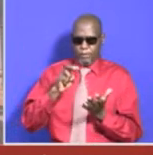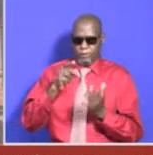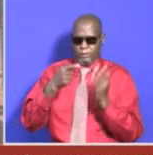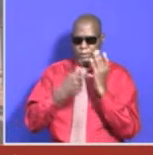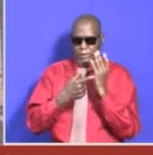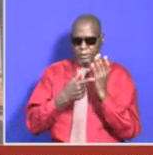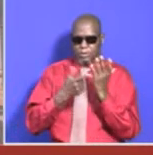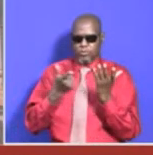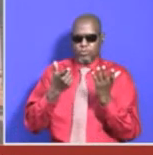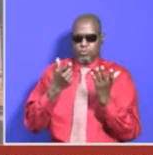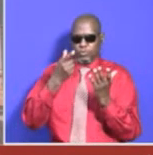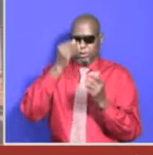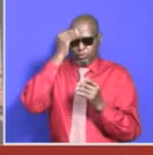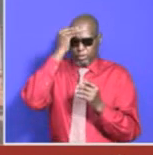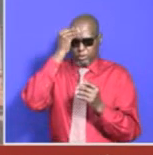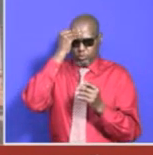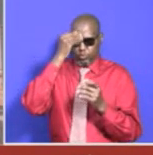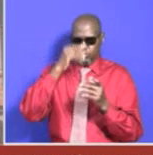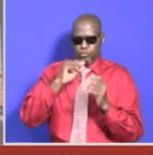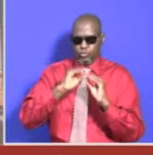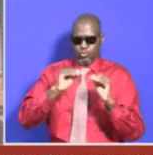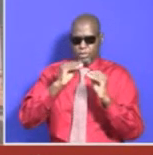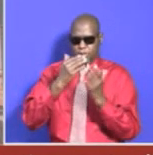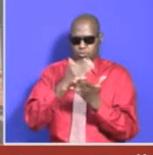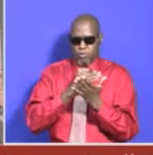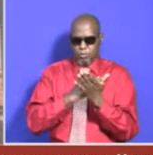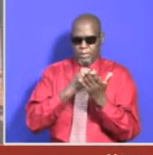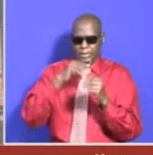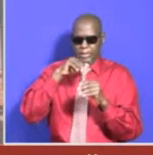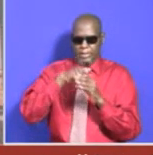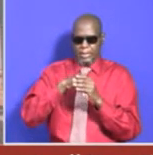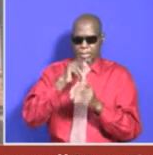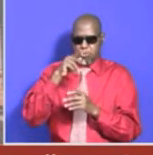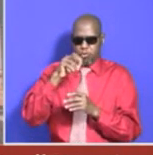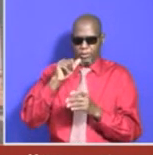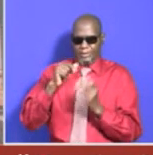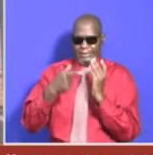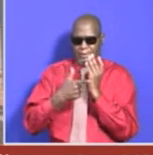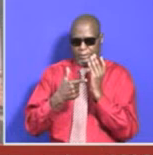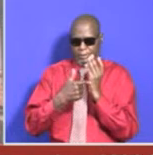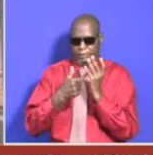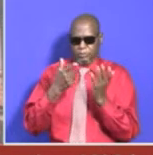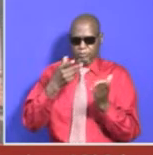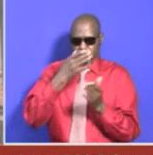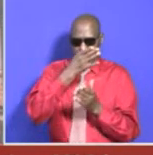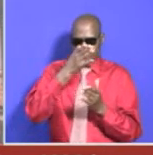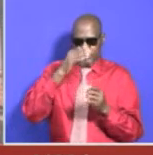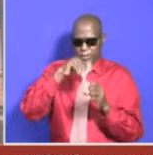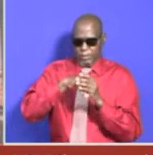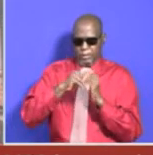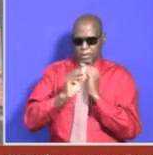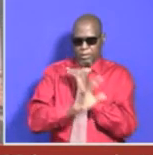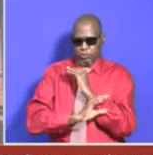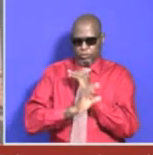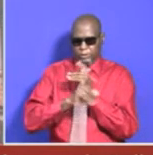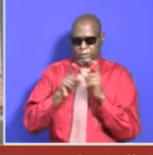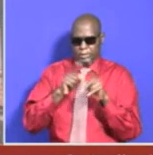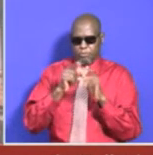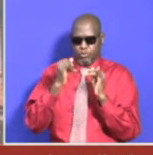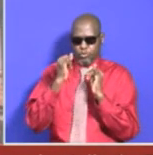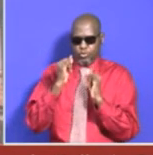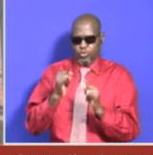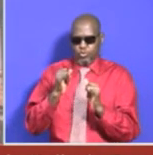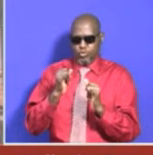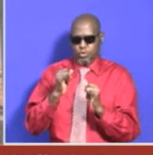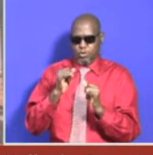program being rolled out and the grassroots in the polytechnics and technical institutions in the country, as well as new recognition of the prior